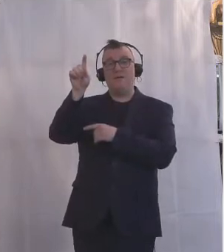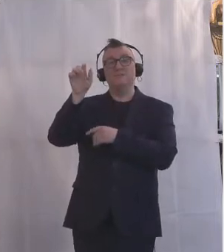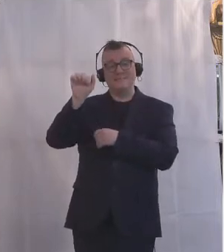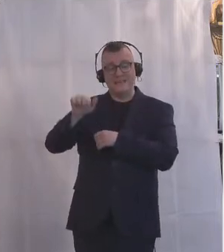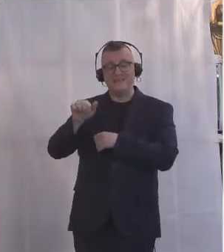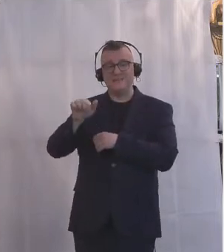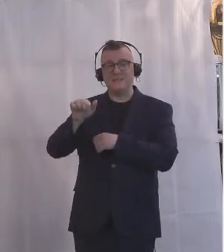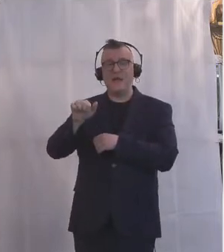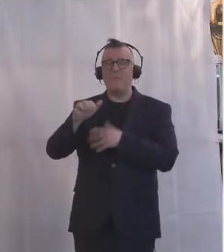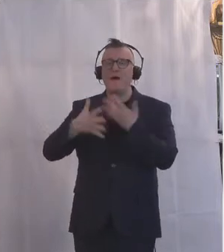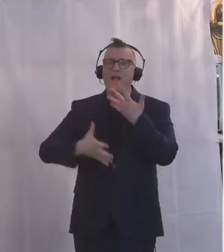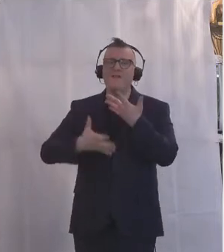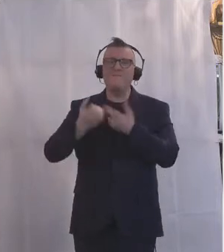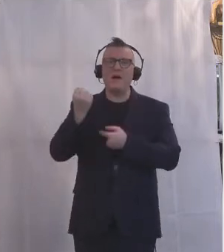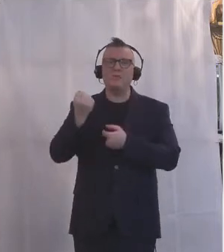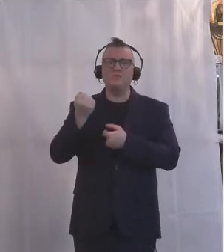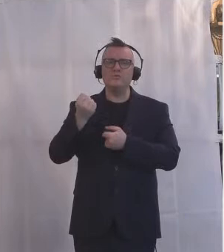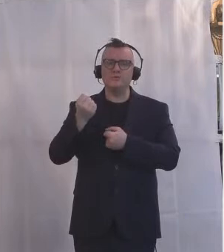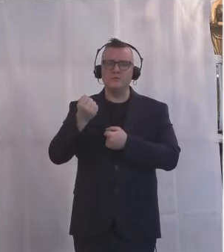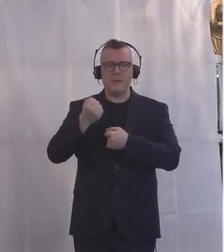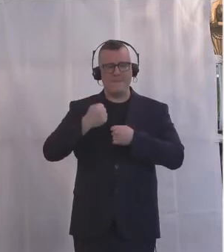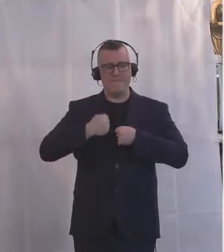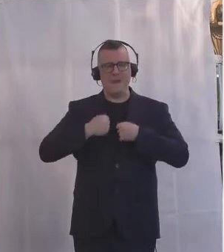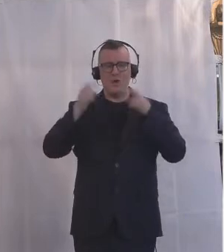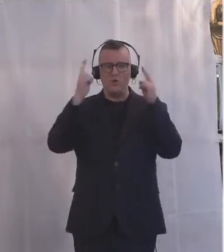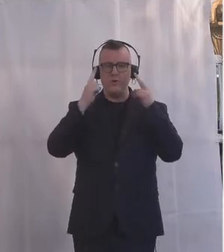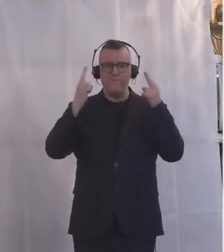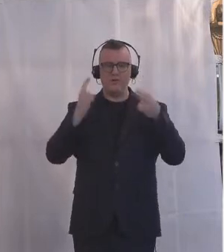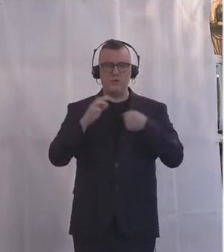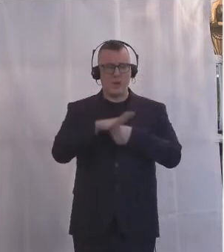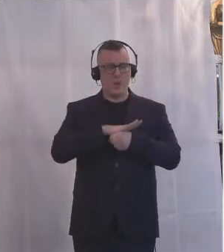local university just to,